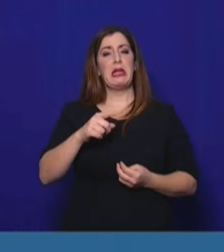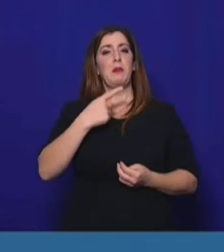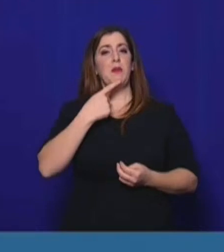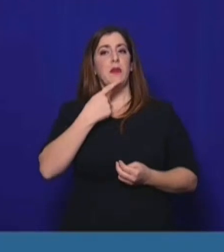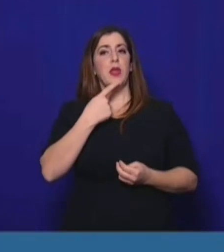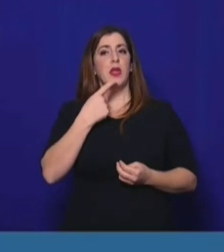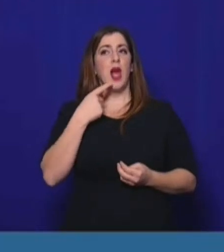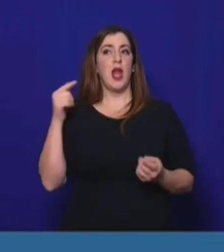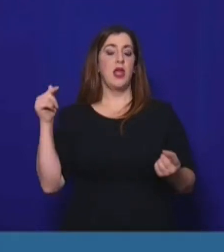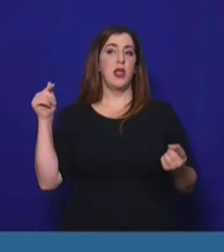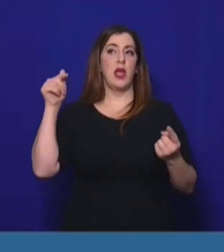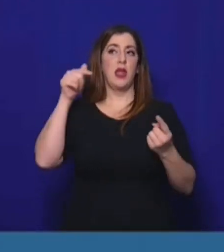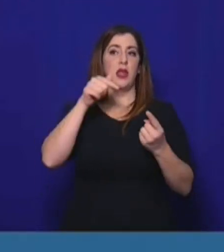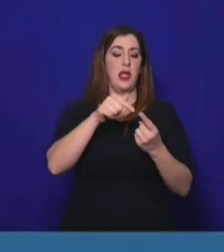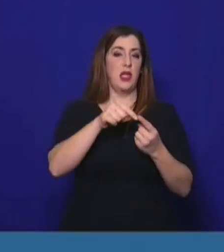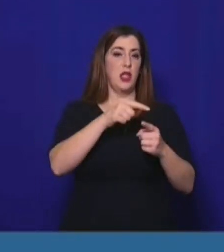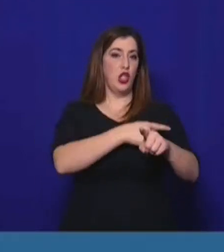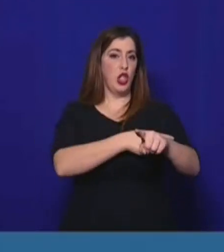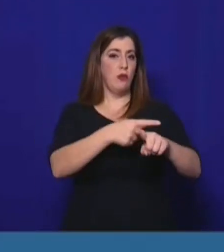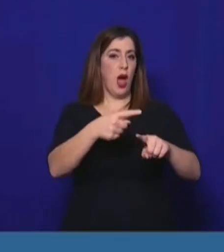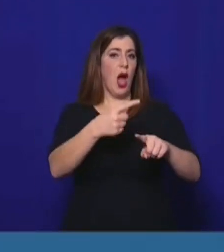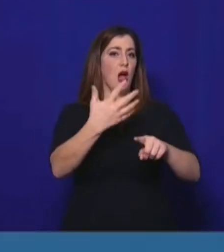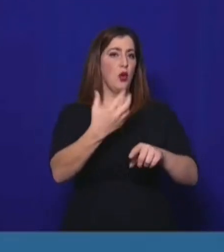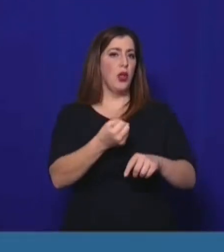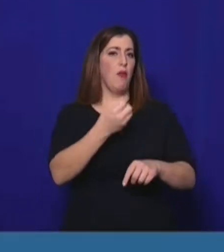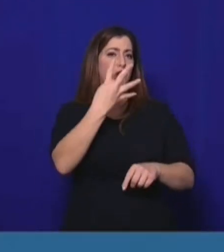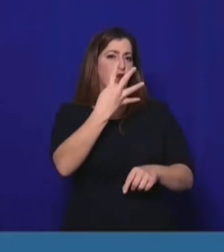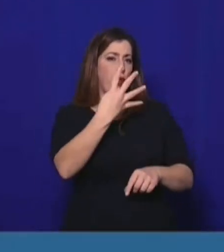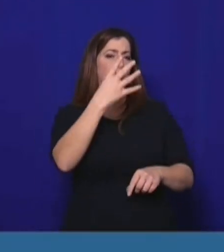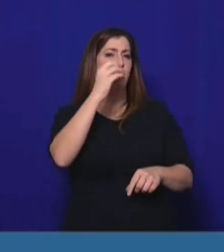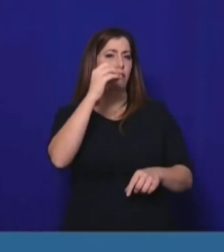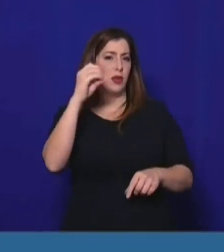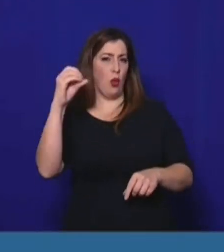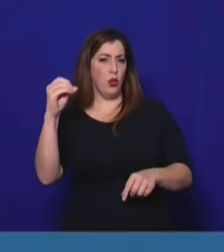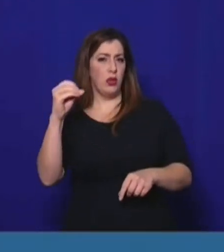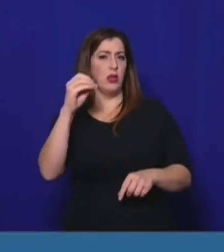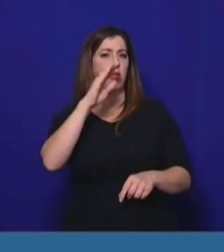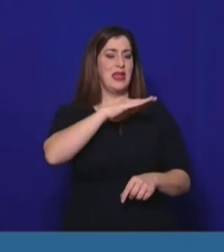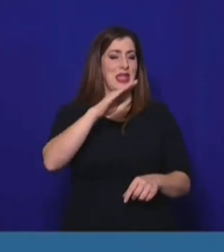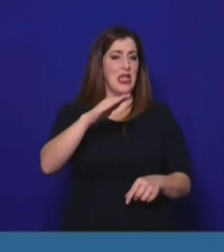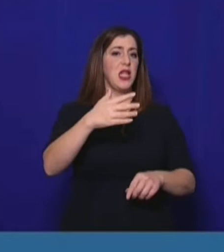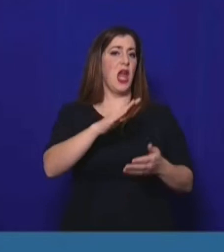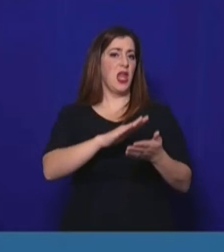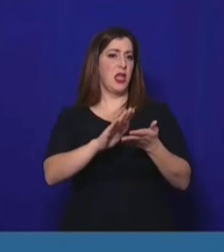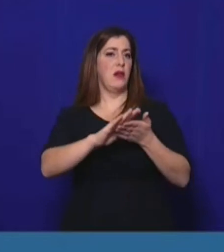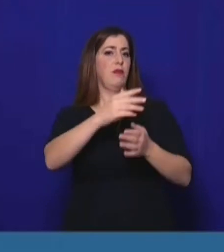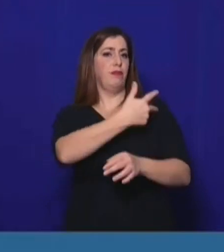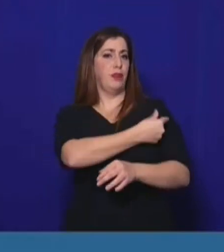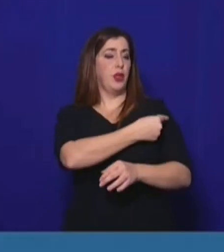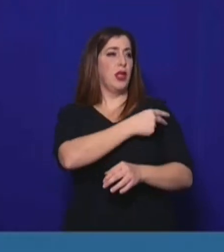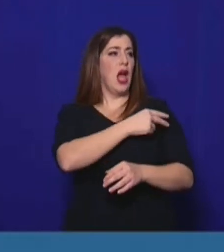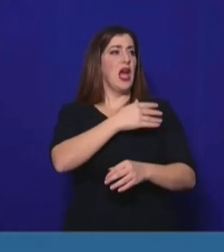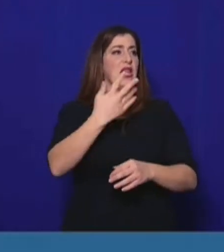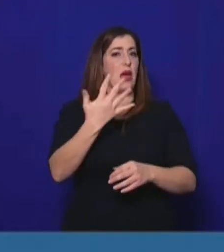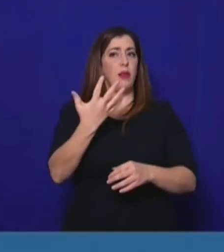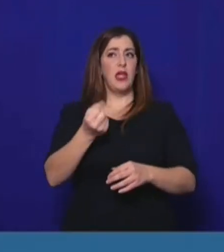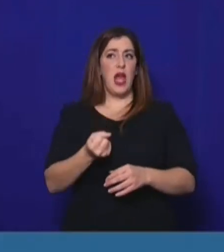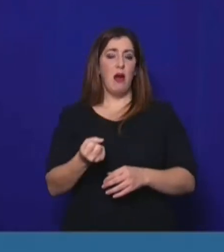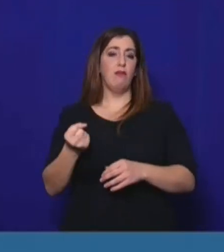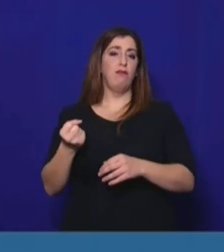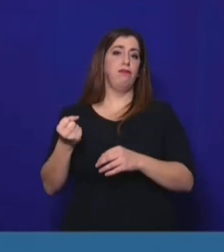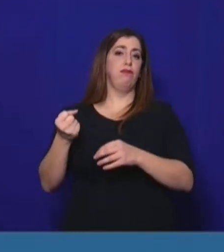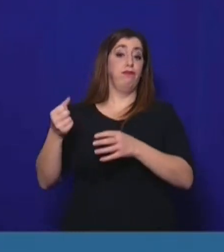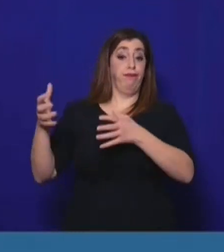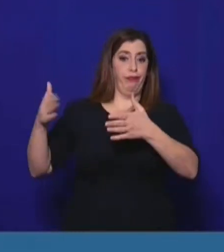jkunu tlaqmu 4,000 persuna. Kemm waslu vaċċini sissa fil-Gżejjer Maltin? U l-aħħar domanda, kien hemm xi